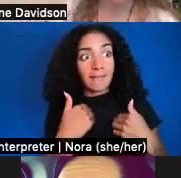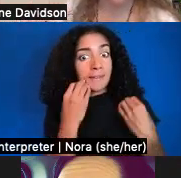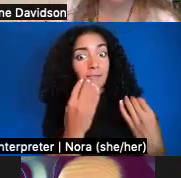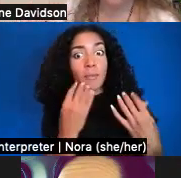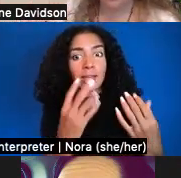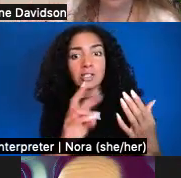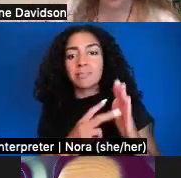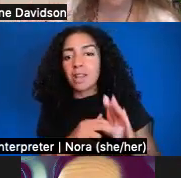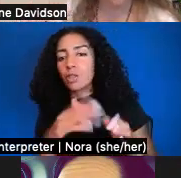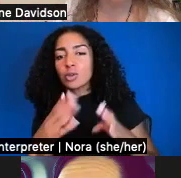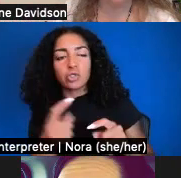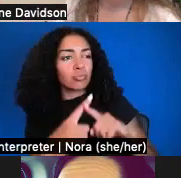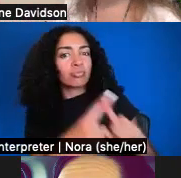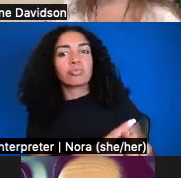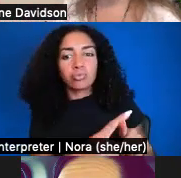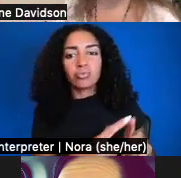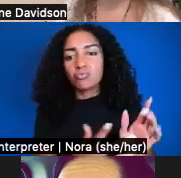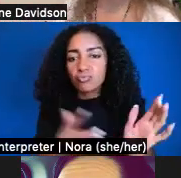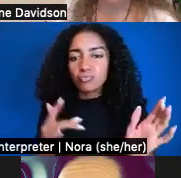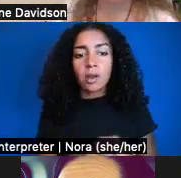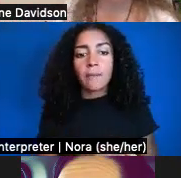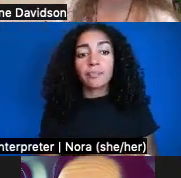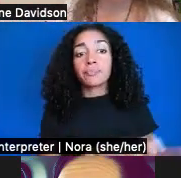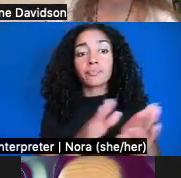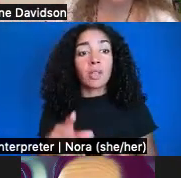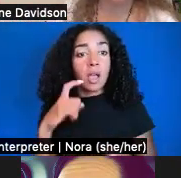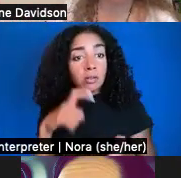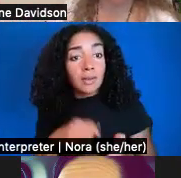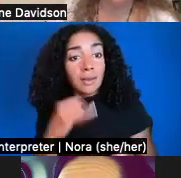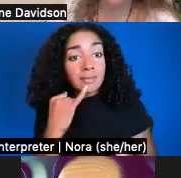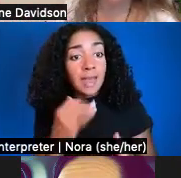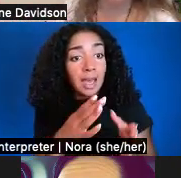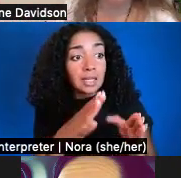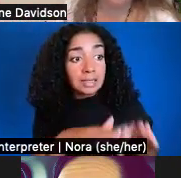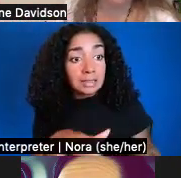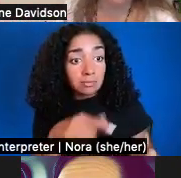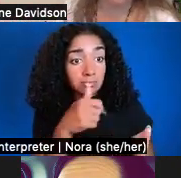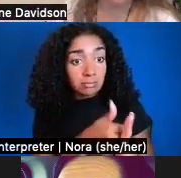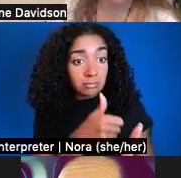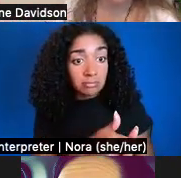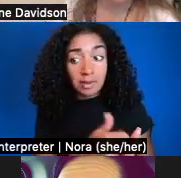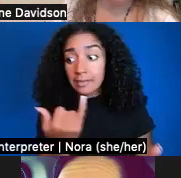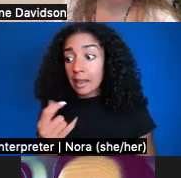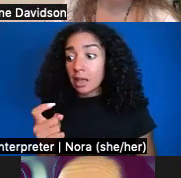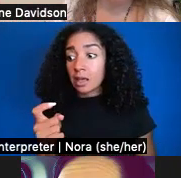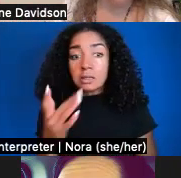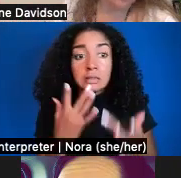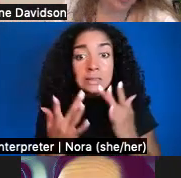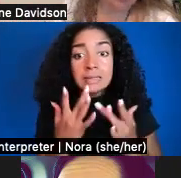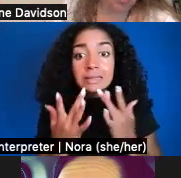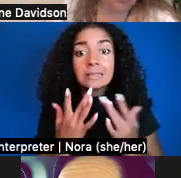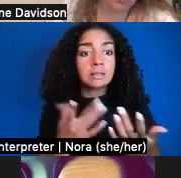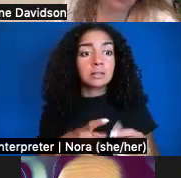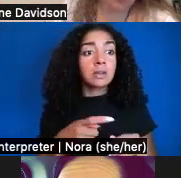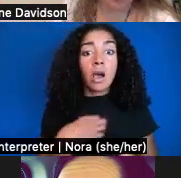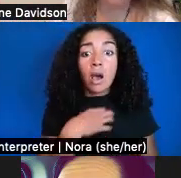Identifying if the child is needy, so that could just be just plain hungry. Our kids can be hungry, right? or